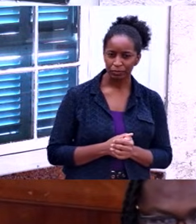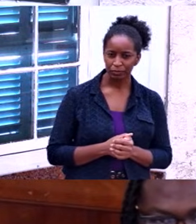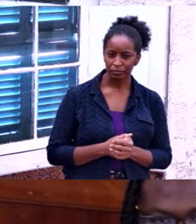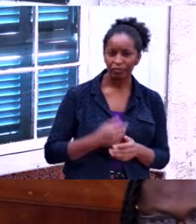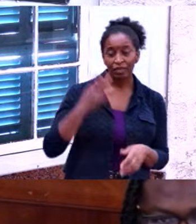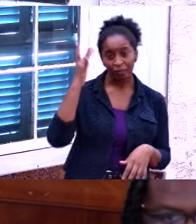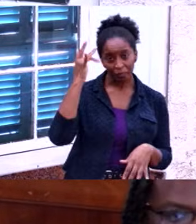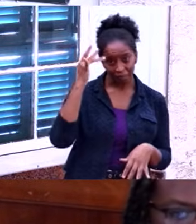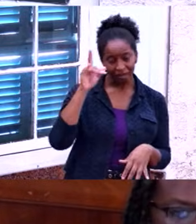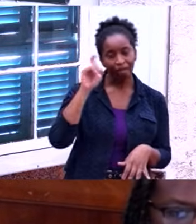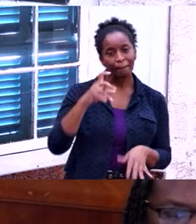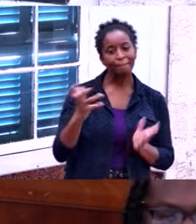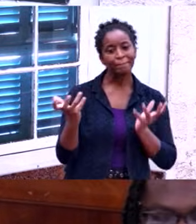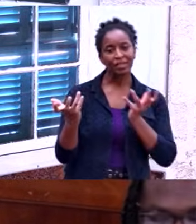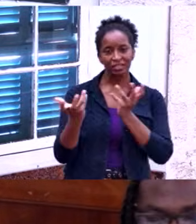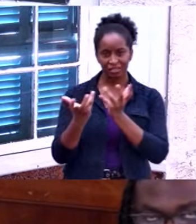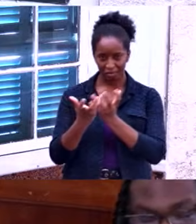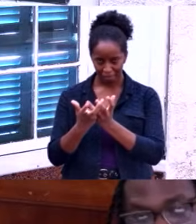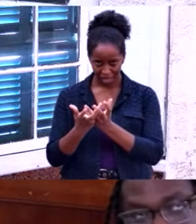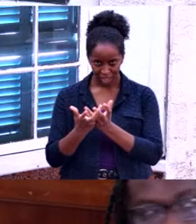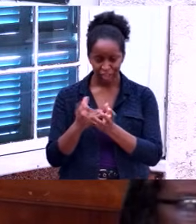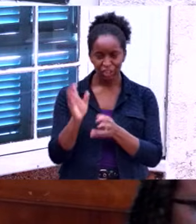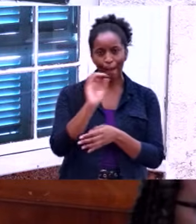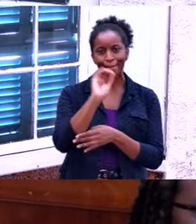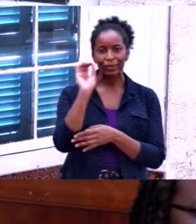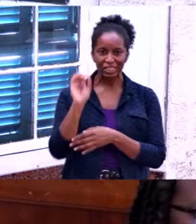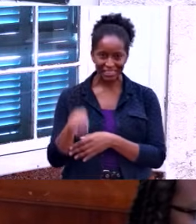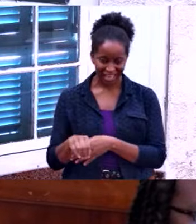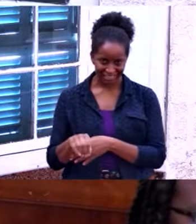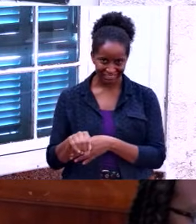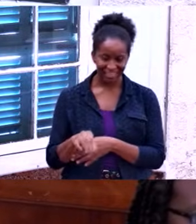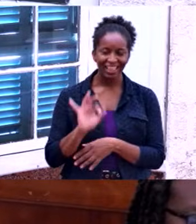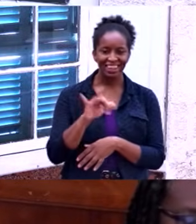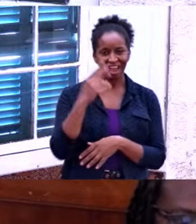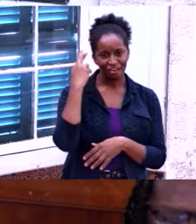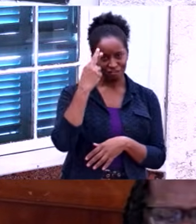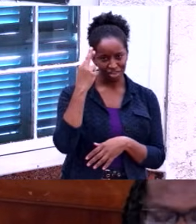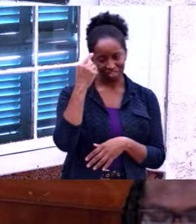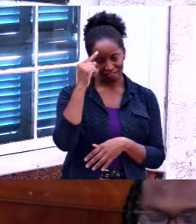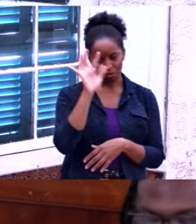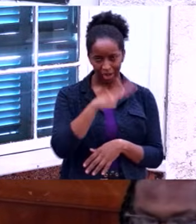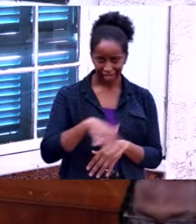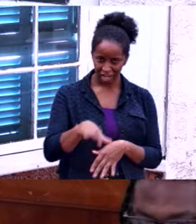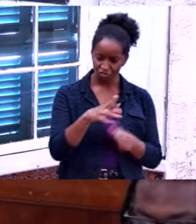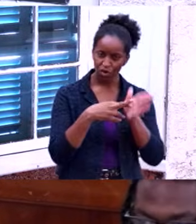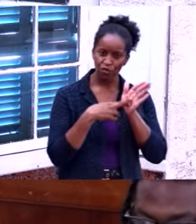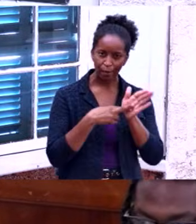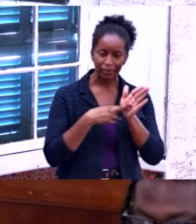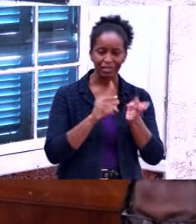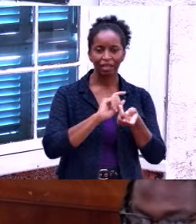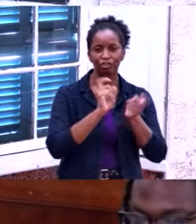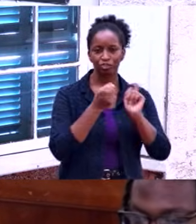percentages that were there. We broadened that framework to allow for the